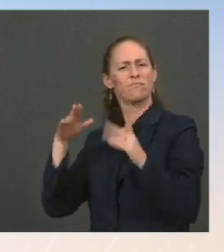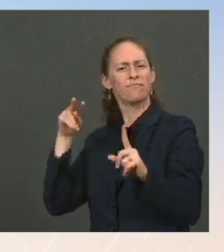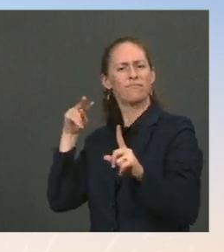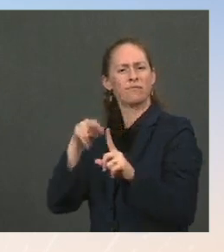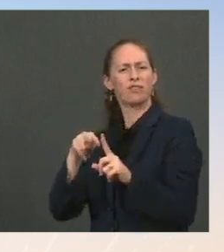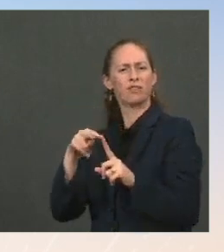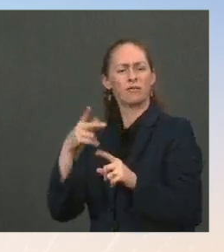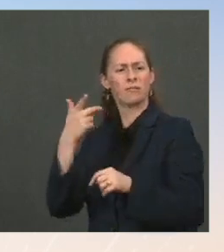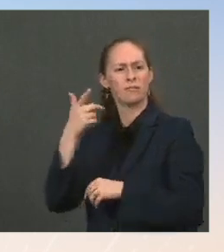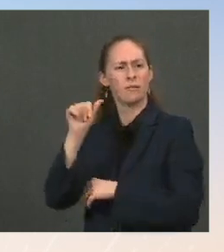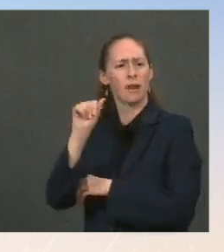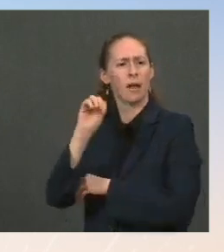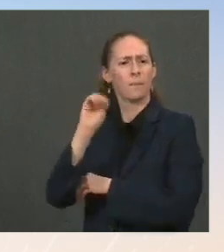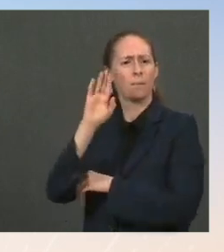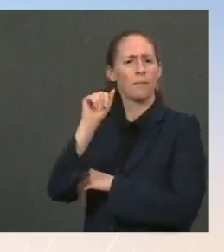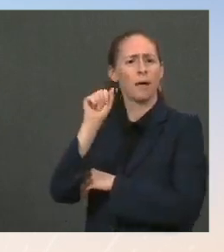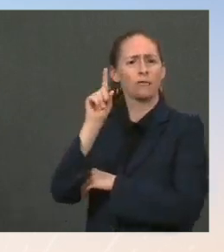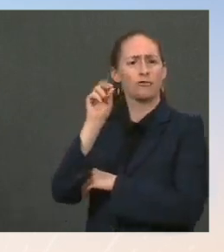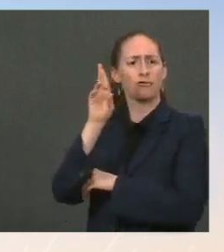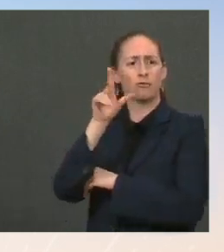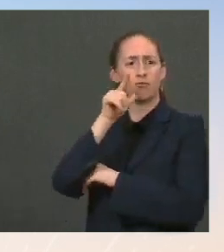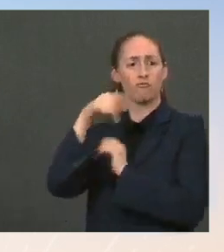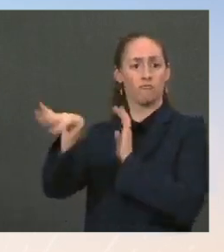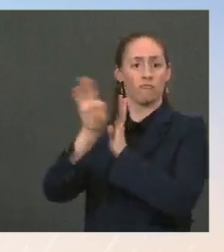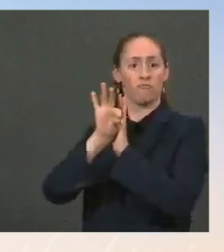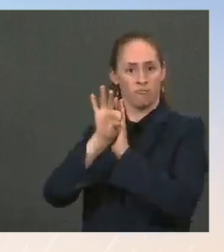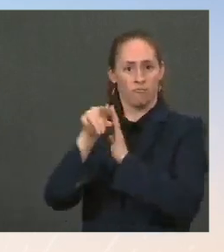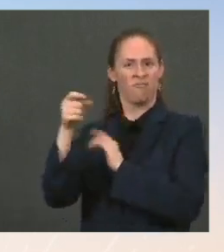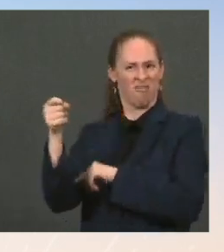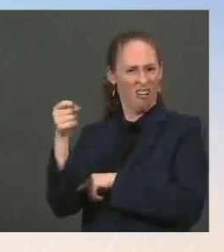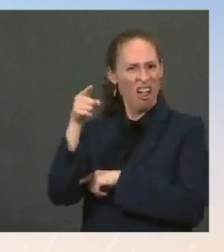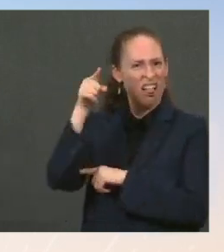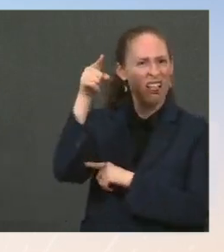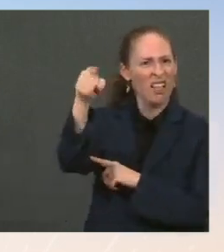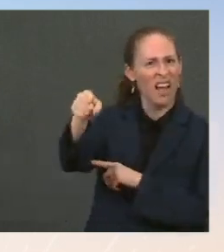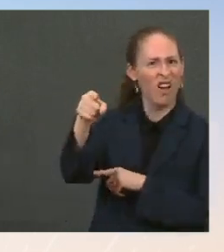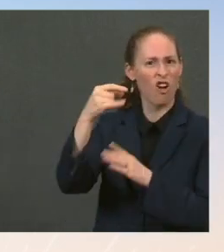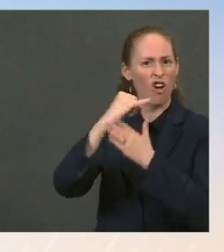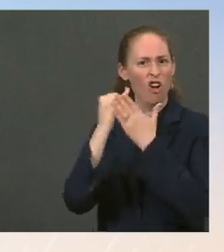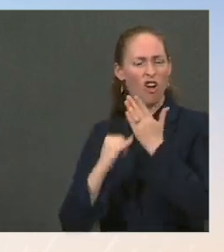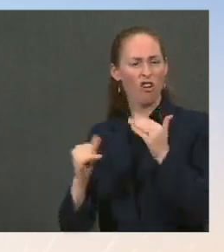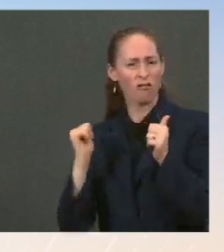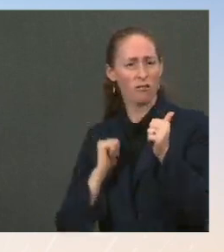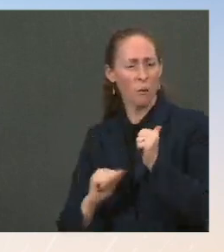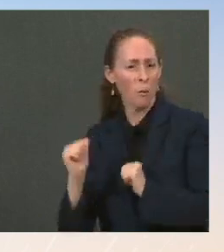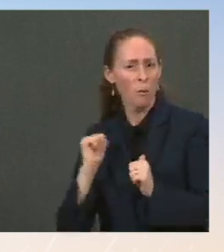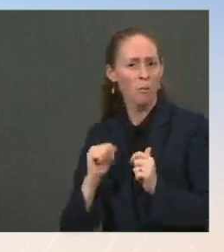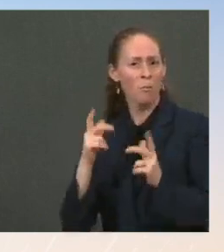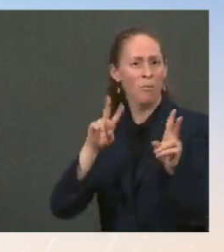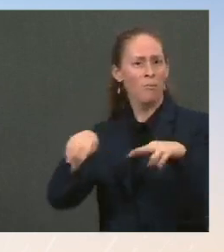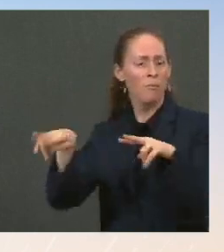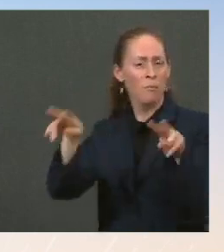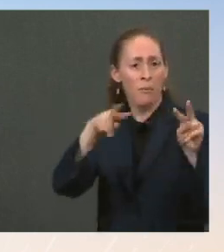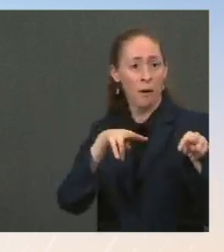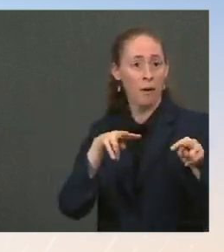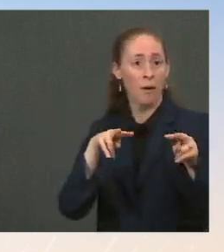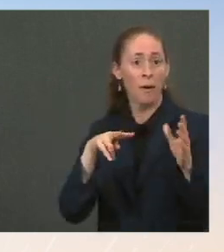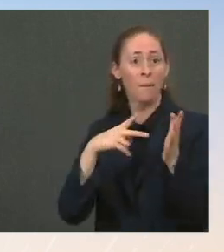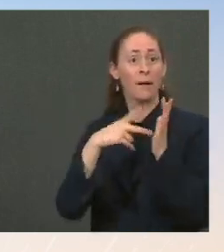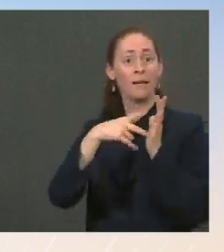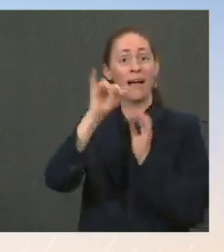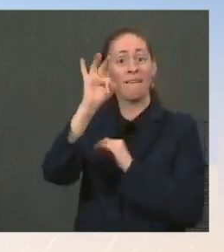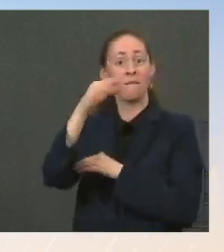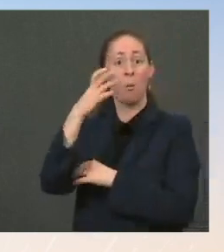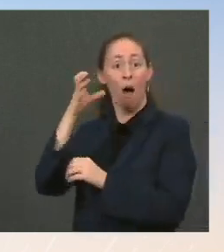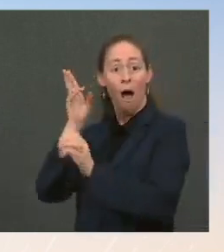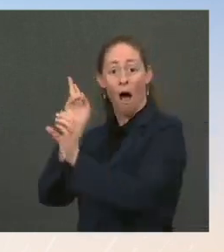nominee was at this event? And secondly, should we expect to see more people who seek jobs in this administration attending events like this in the future? Well,